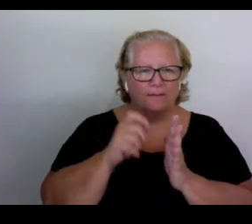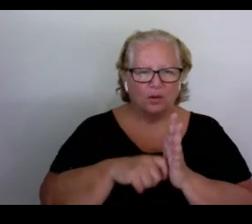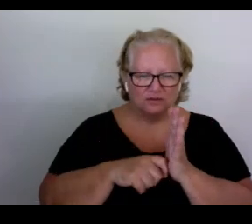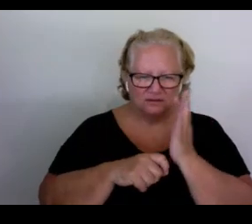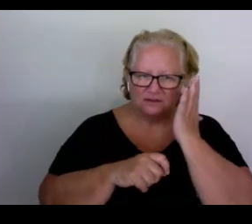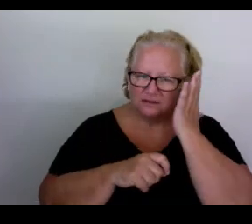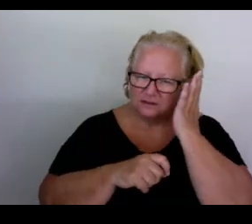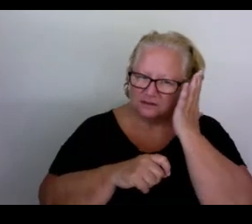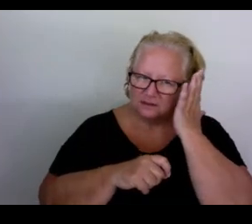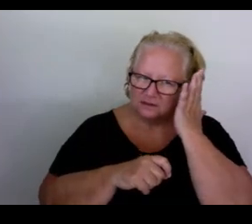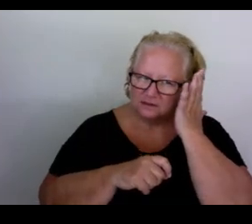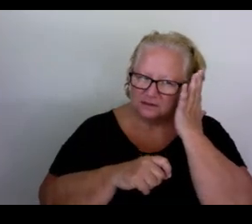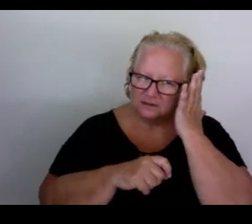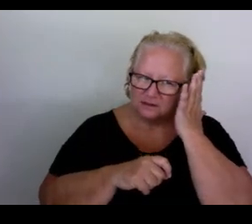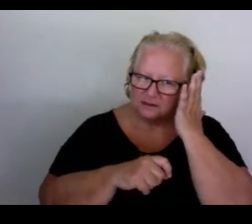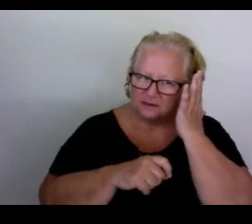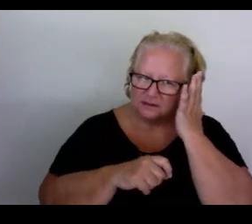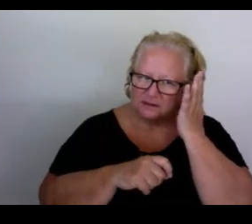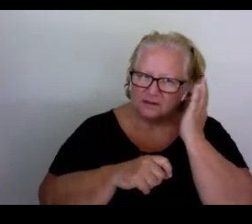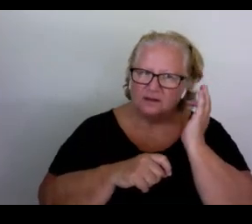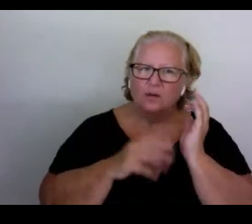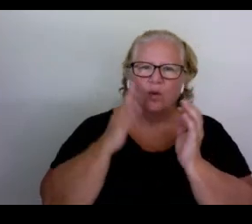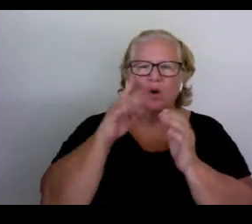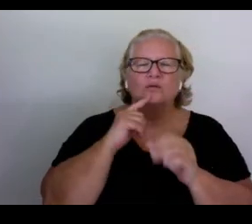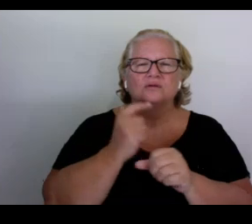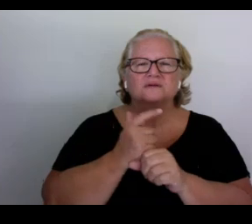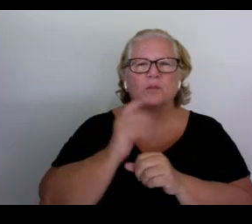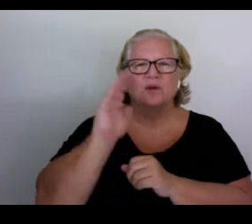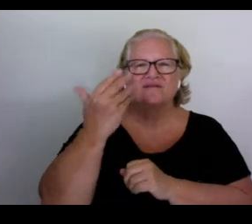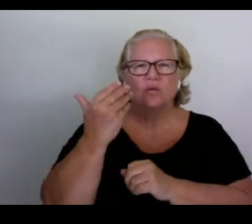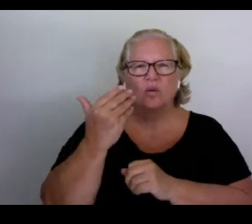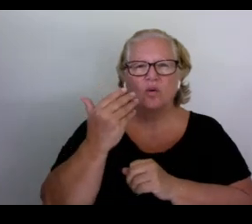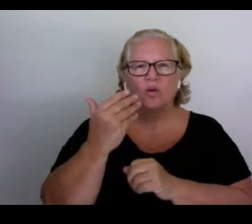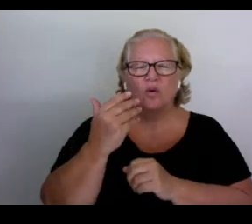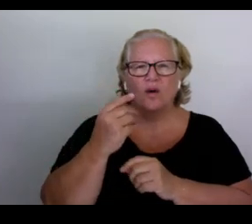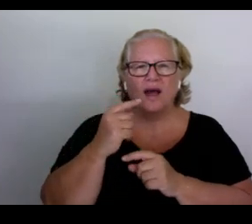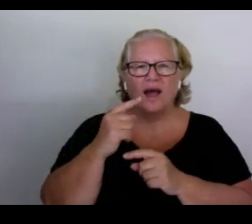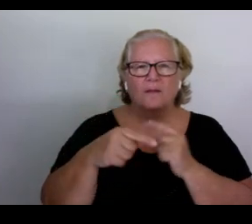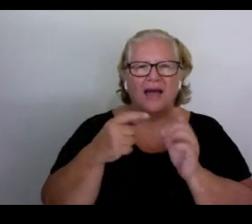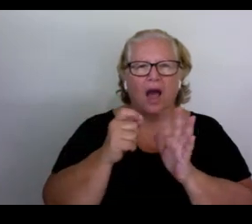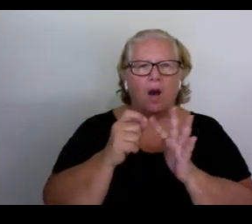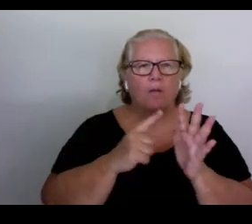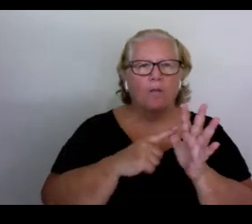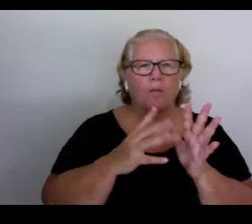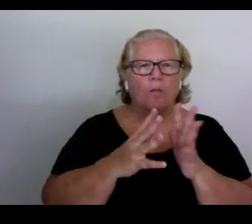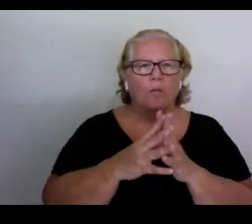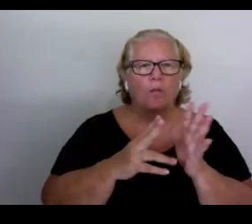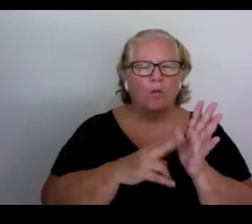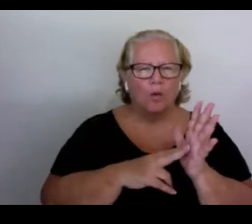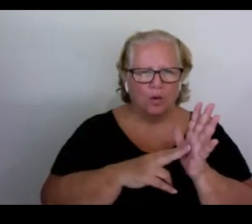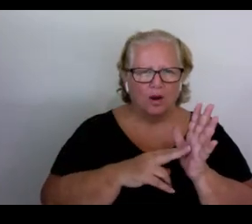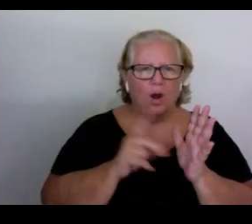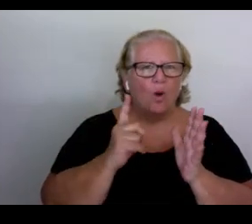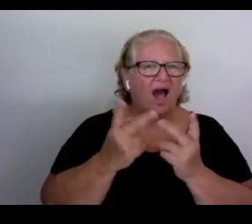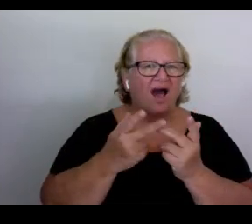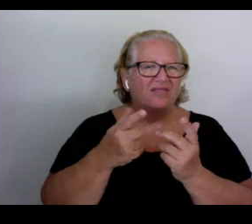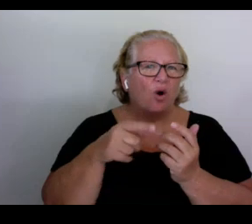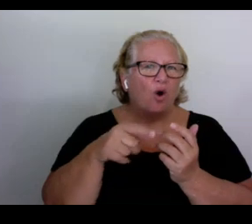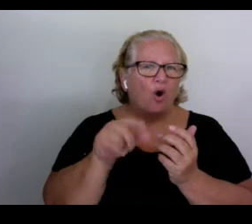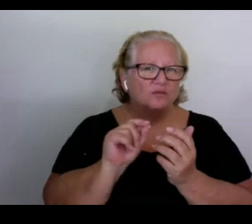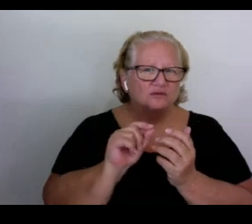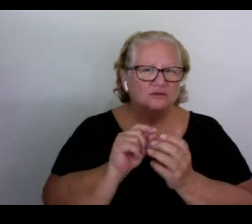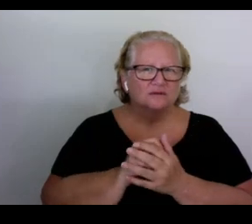And so when you were discussing before about pawned goods, they said what other options are available with those items that you